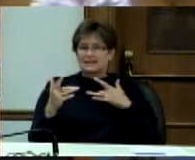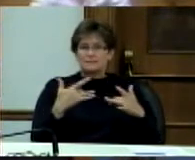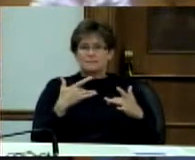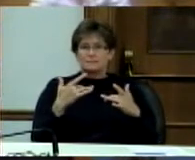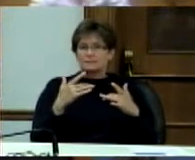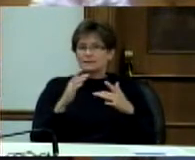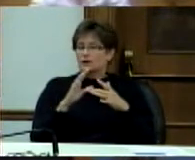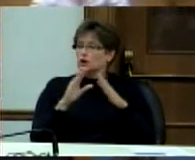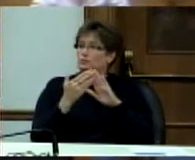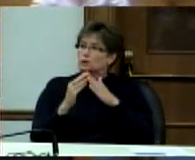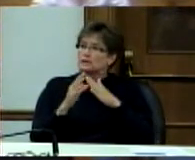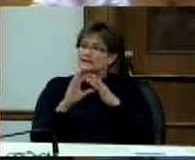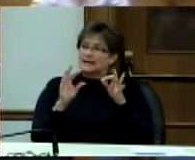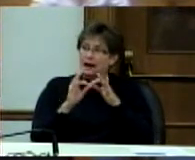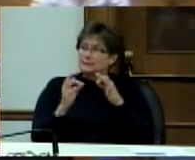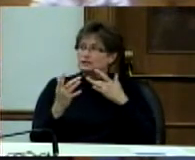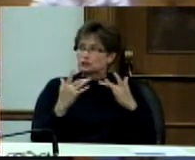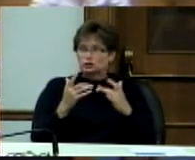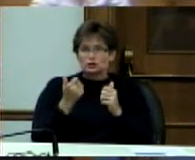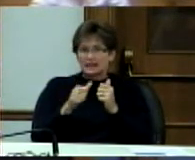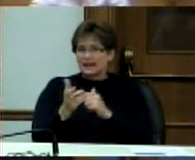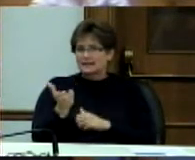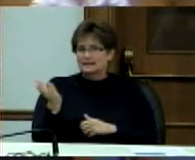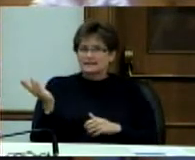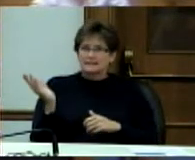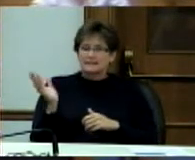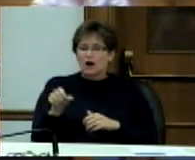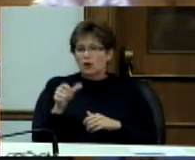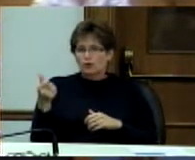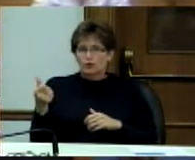Any other community comments at this time?